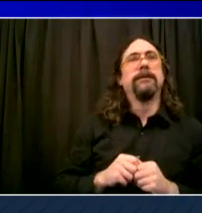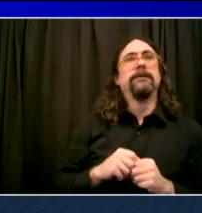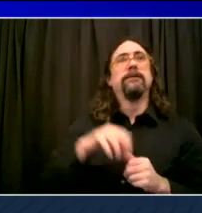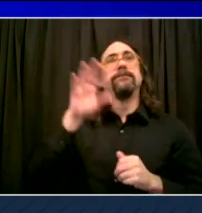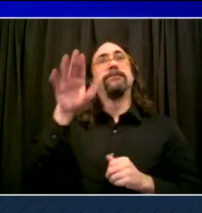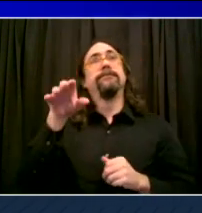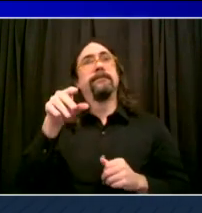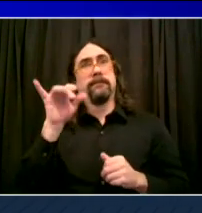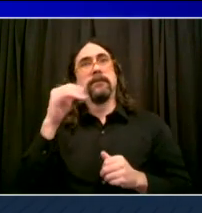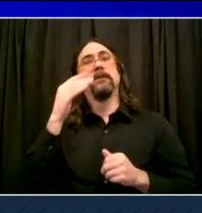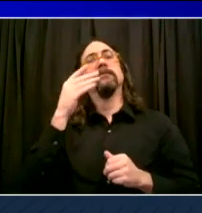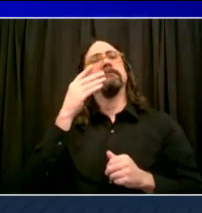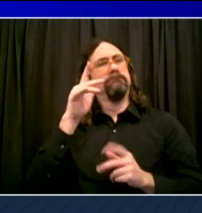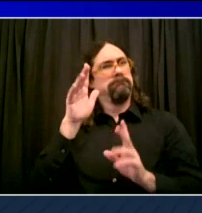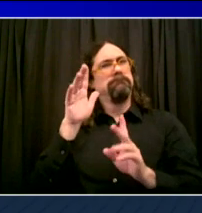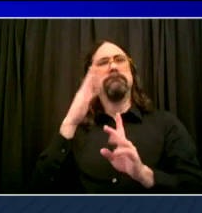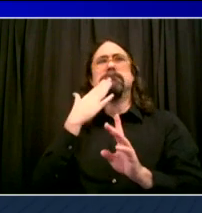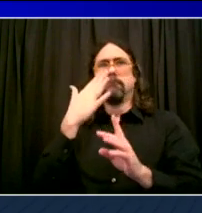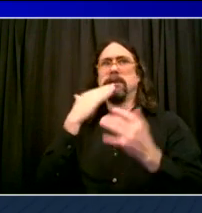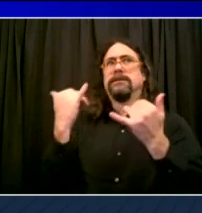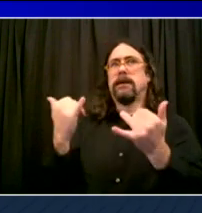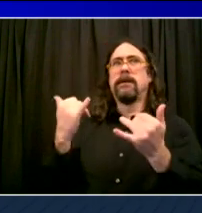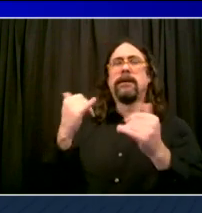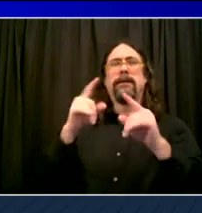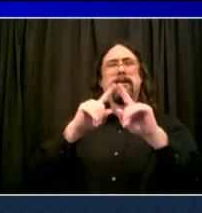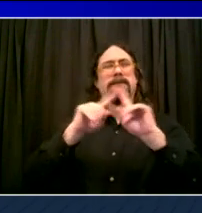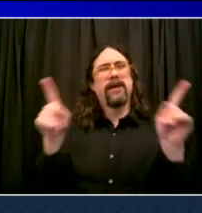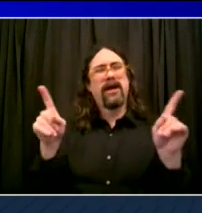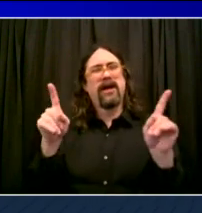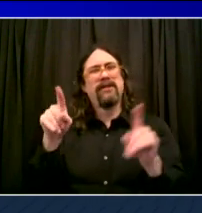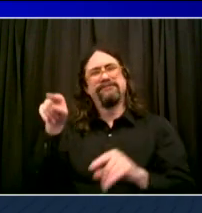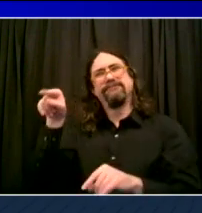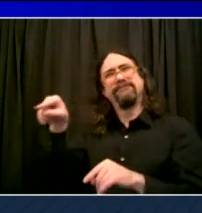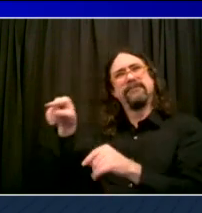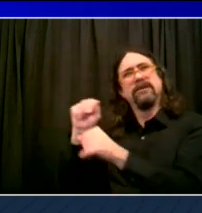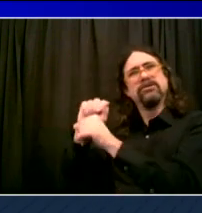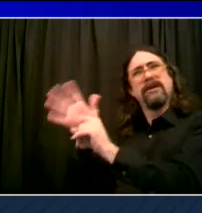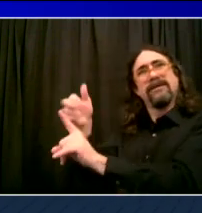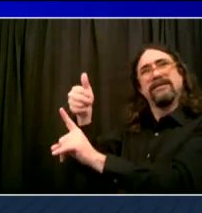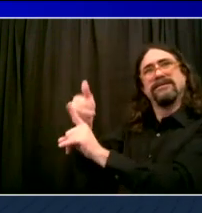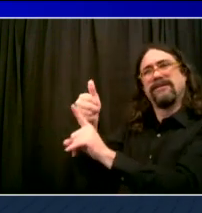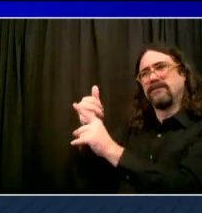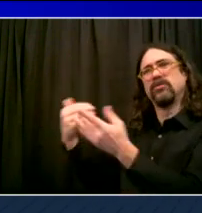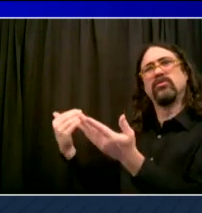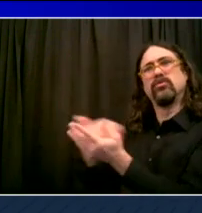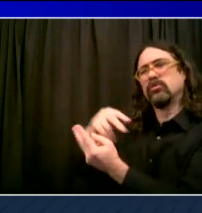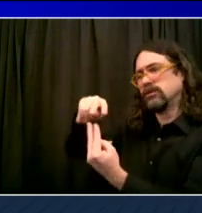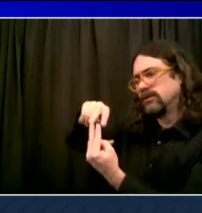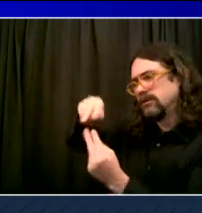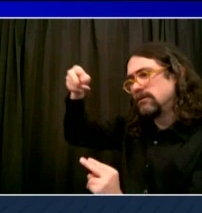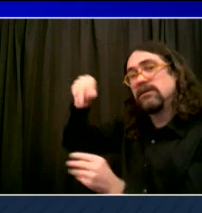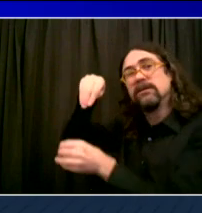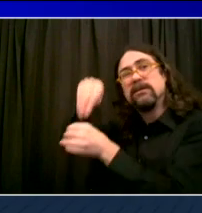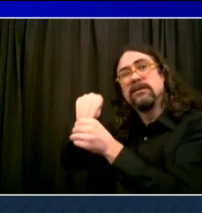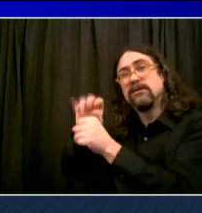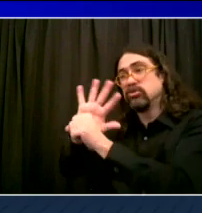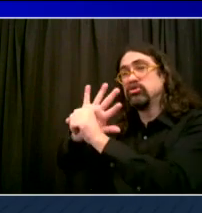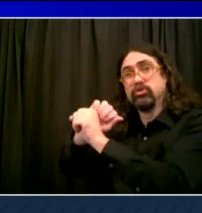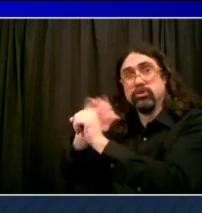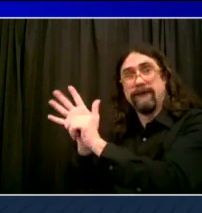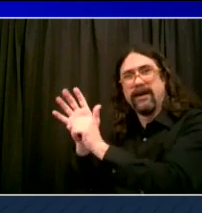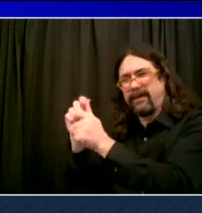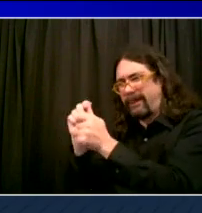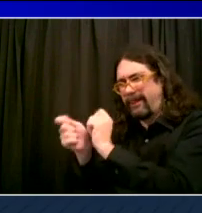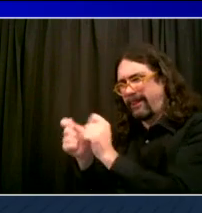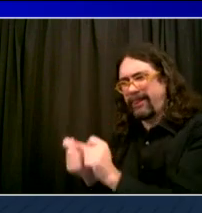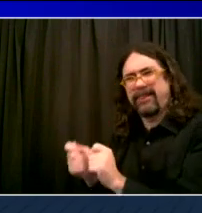open questions of what's coming next at us. But still, very happy today we see a better number, 206 patients, almost